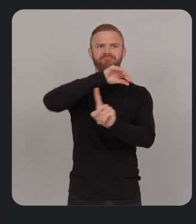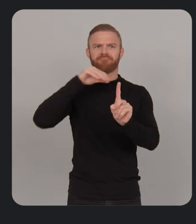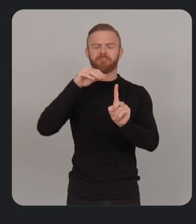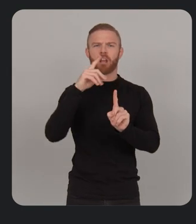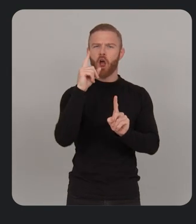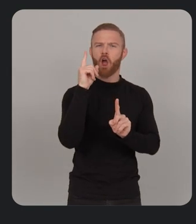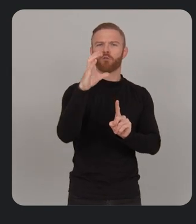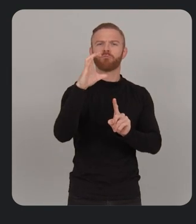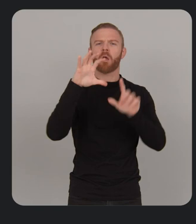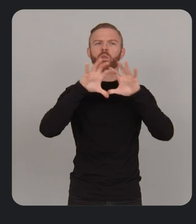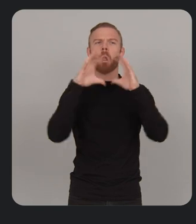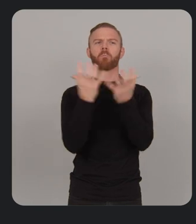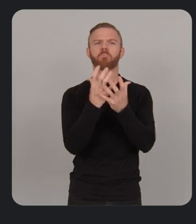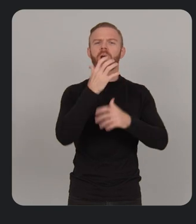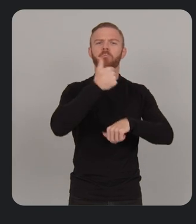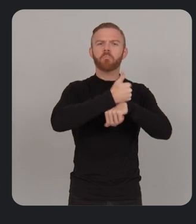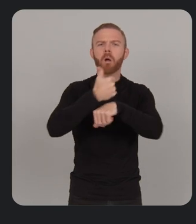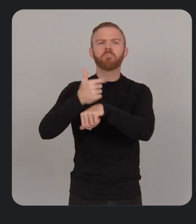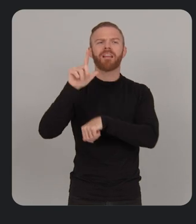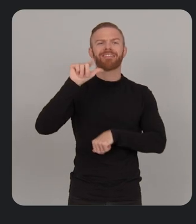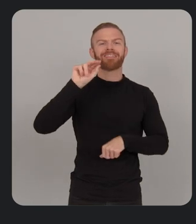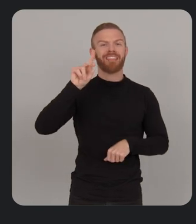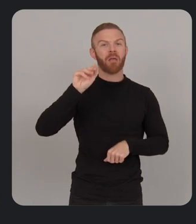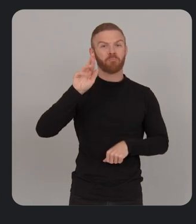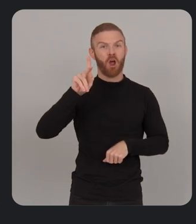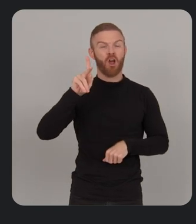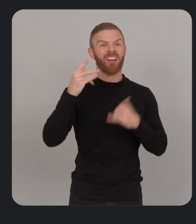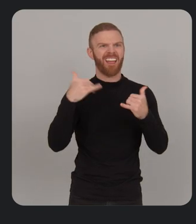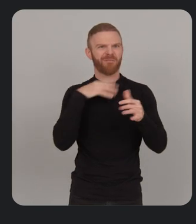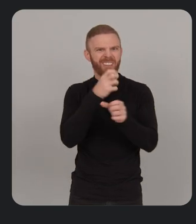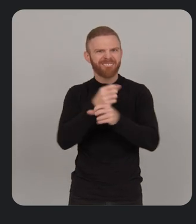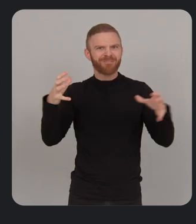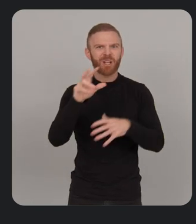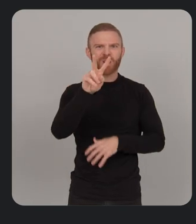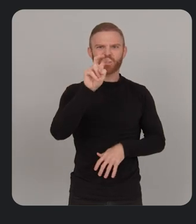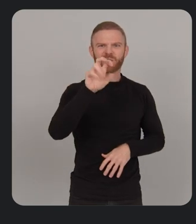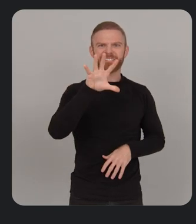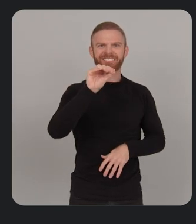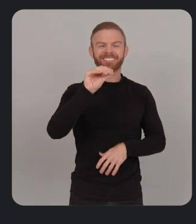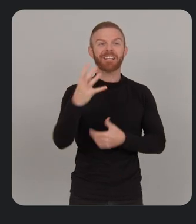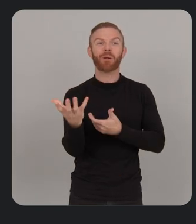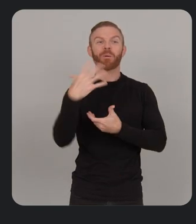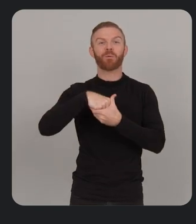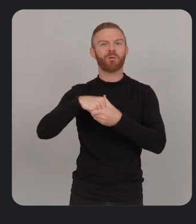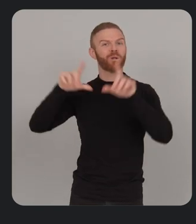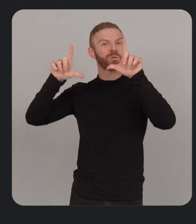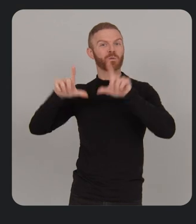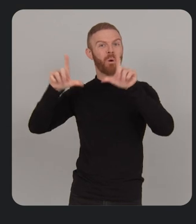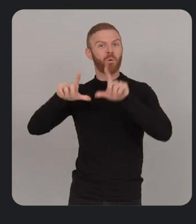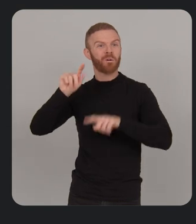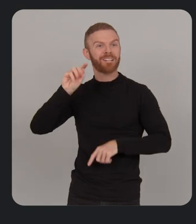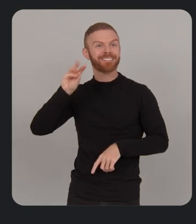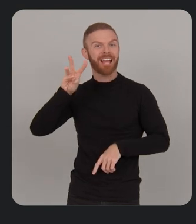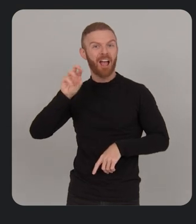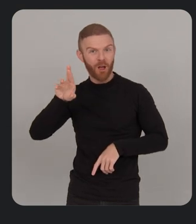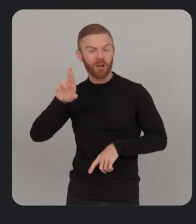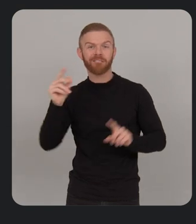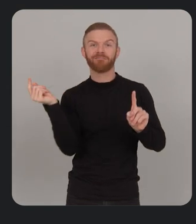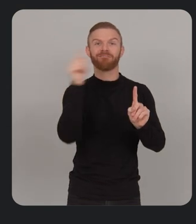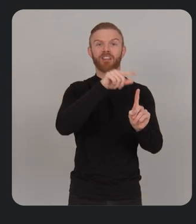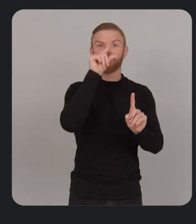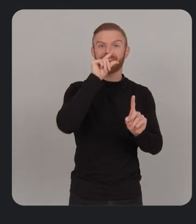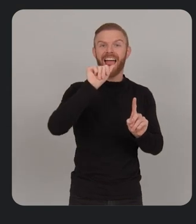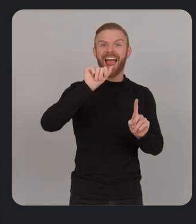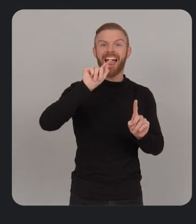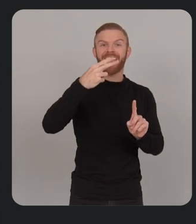global monuments and landmarks. We're expanding that to over 250, from the Tokyo Tower to the Acropolis